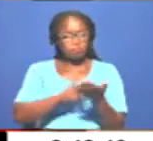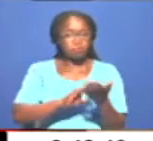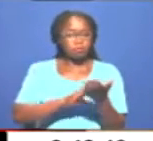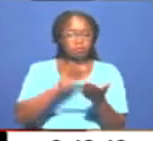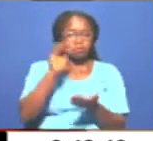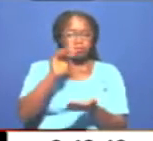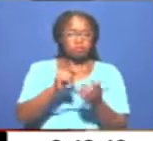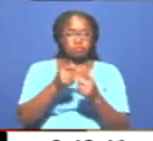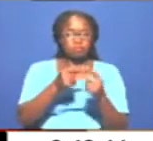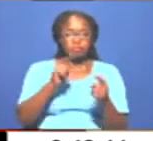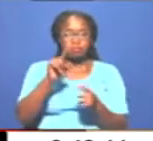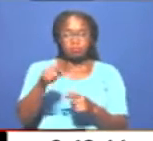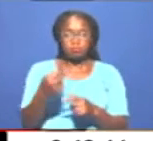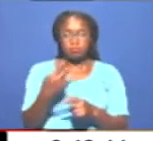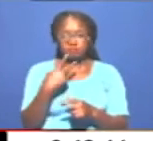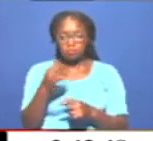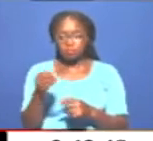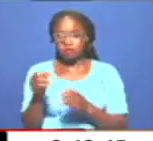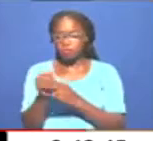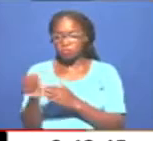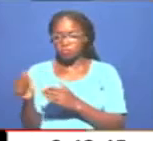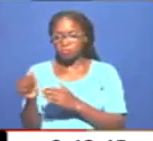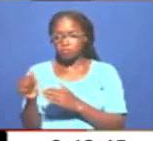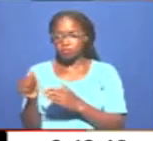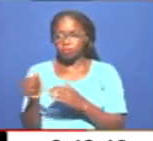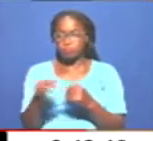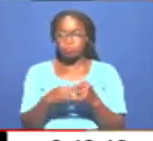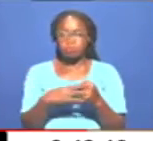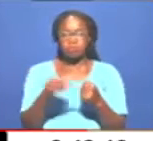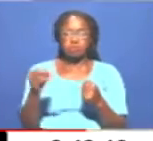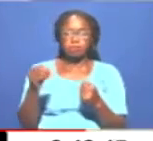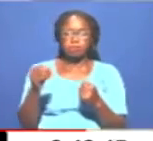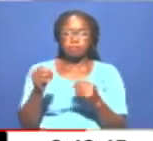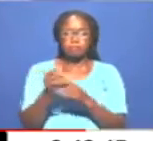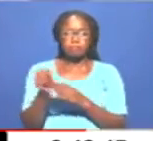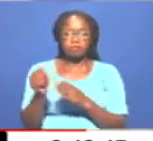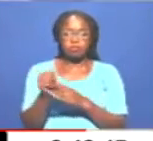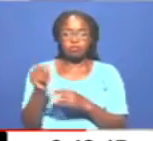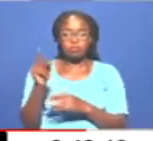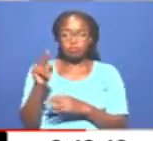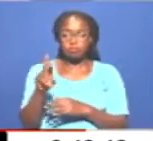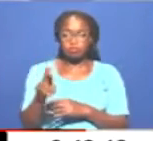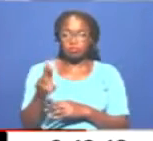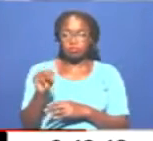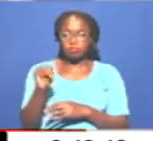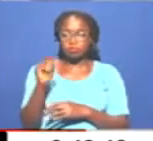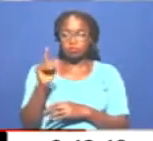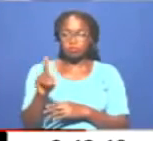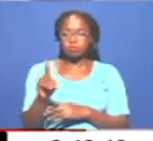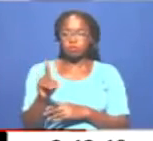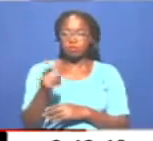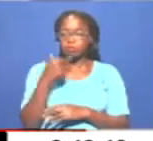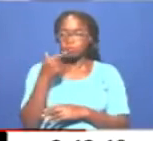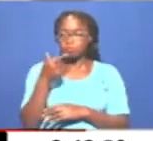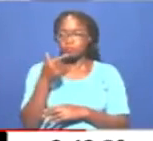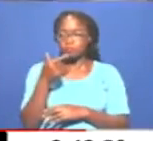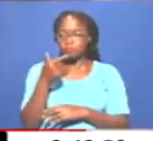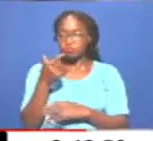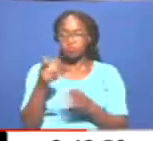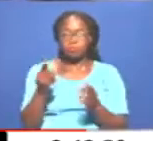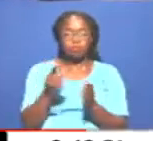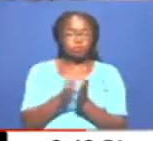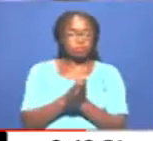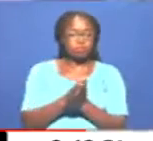from $1,200 to $800. Kenya Railways Managing Director Philip Maingi says the parastatal